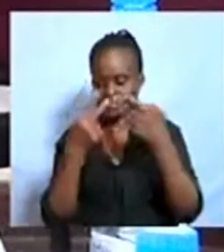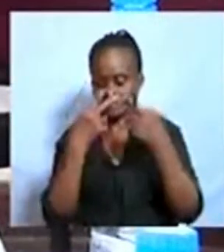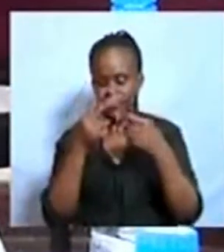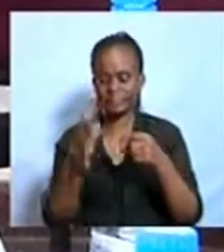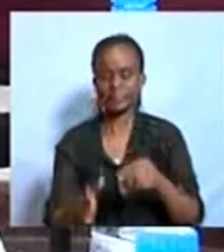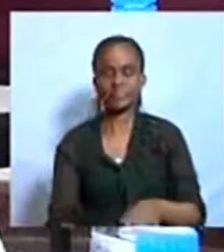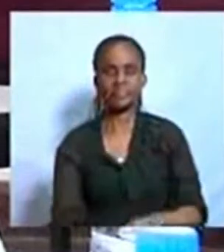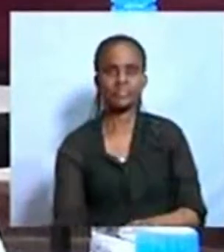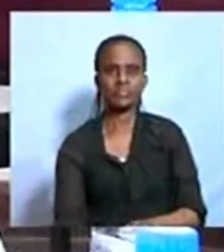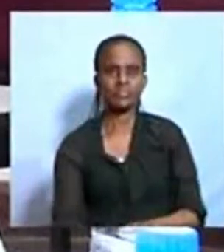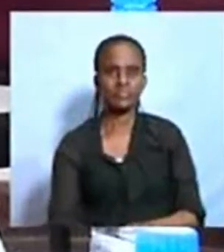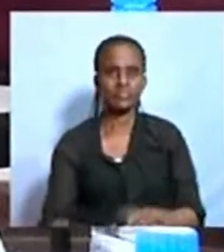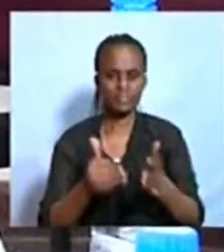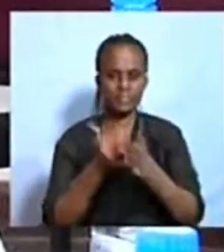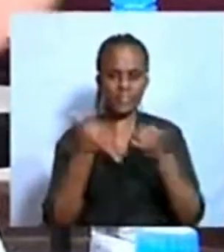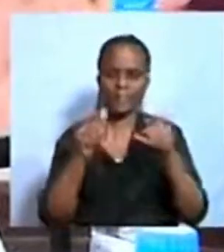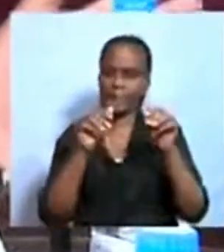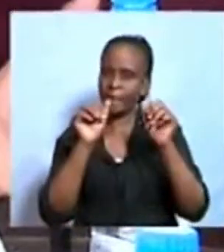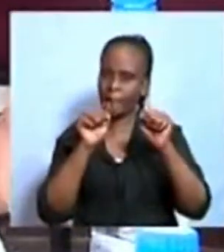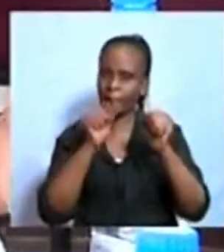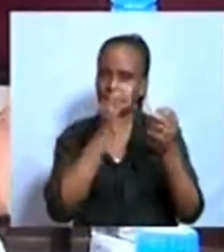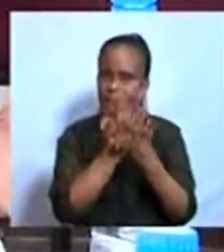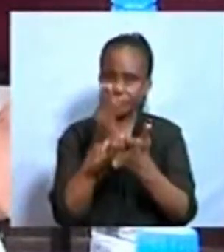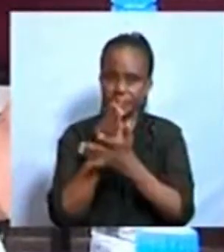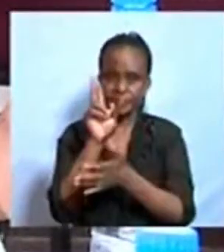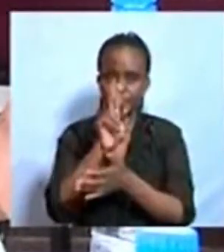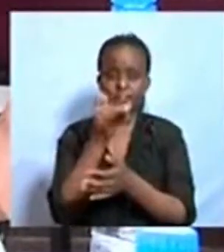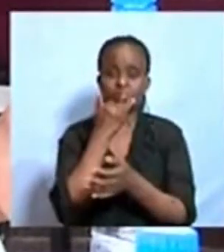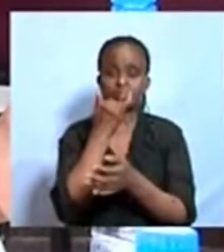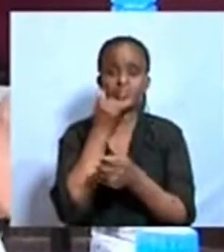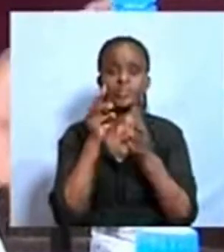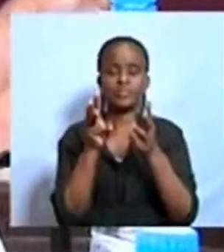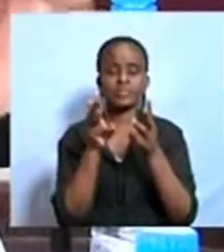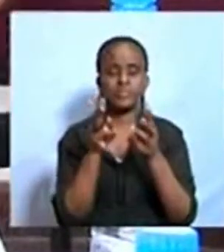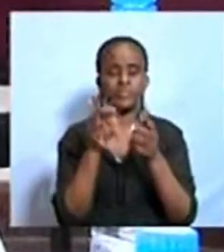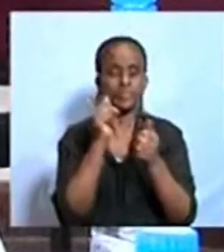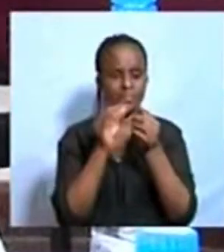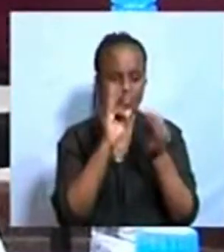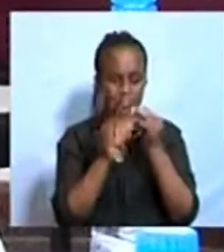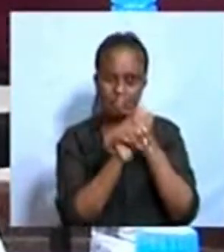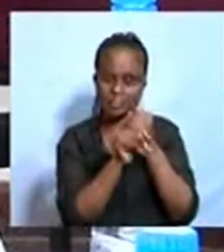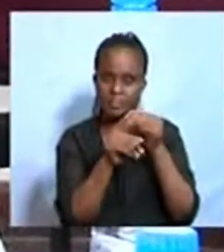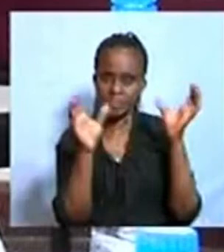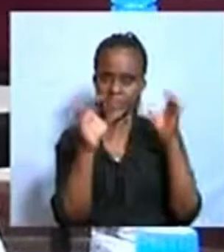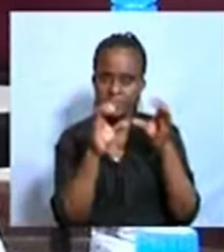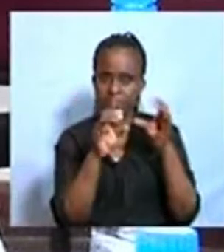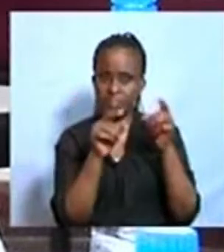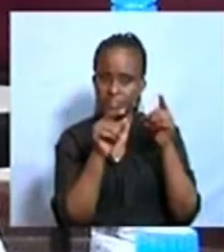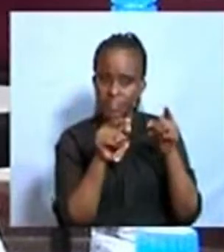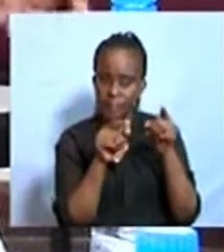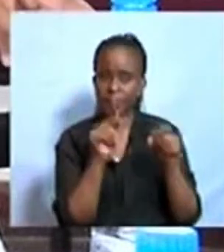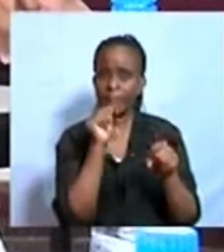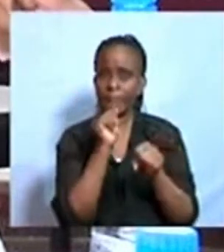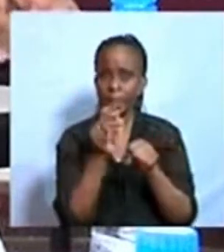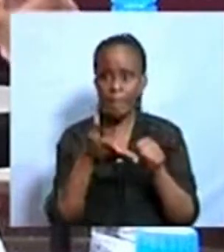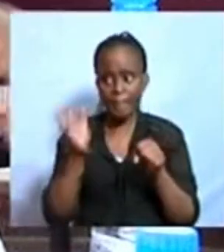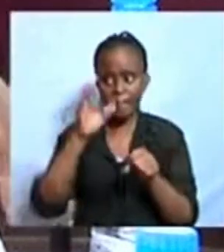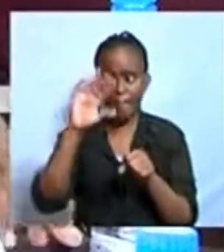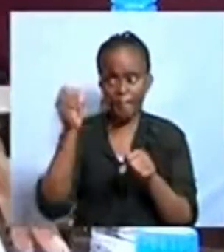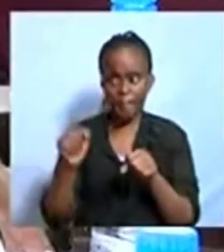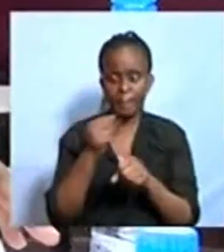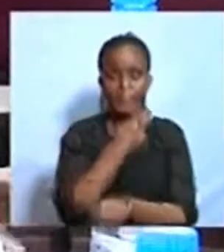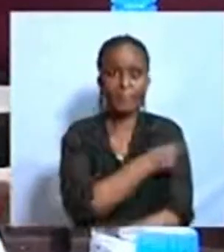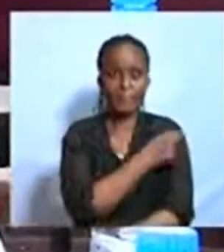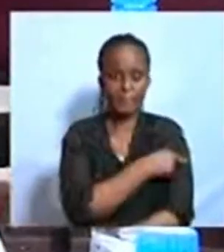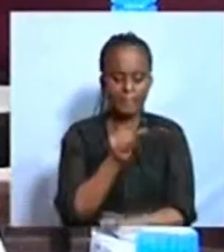sides. How well could we prevent the misuse? Because if this committee actually went to Chirenje Level 1